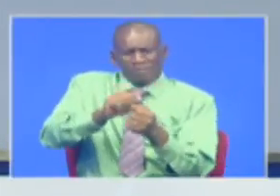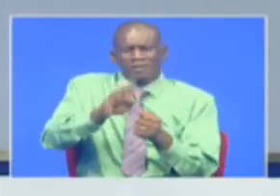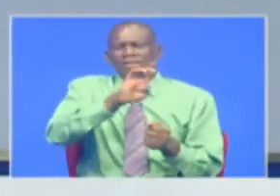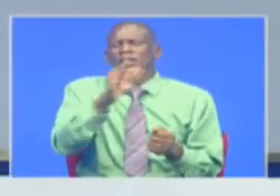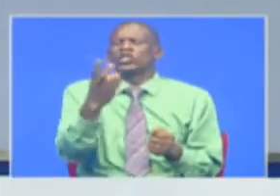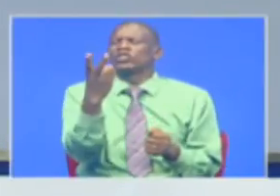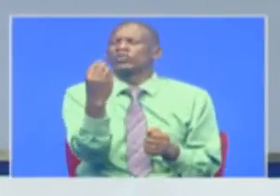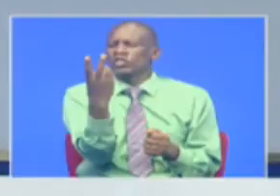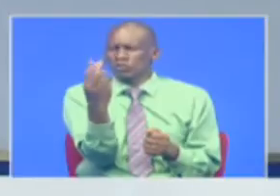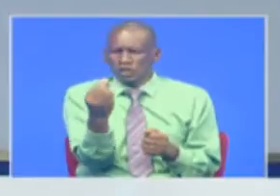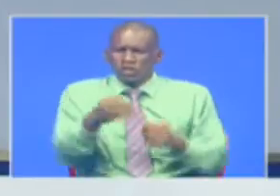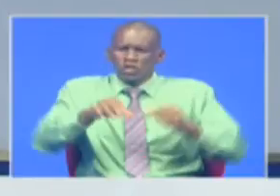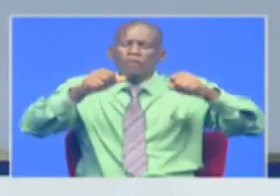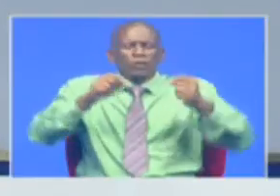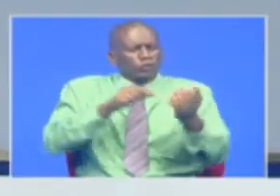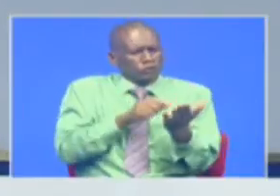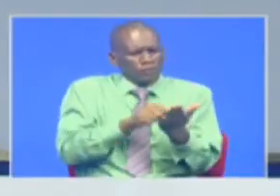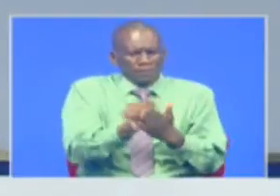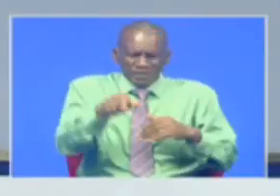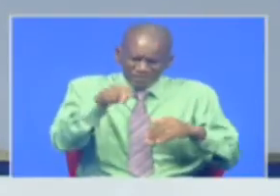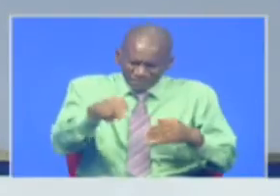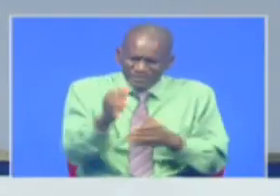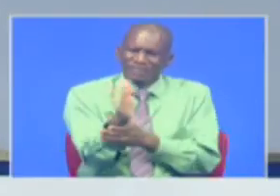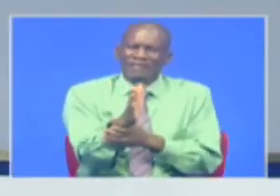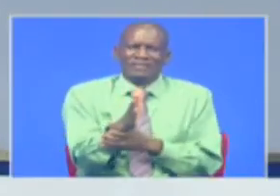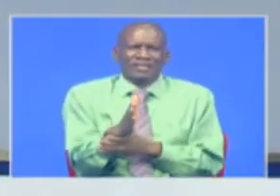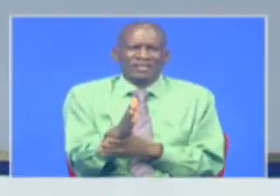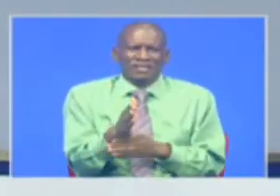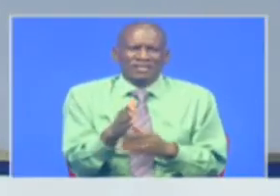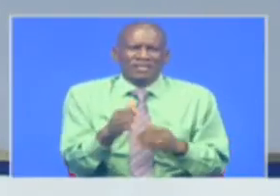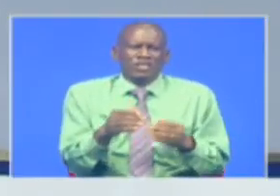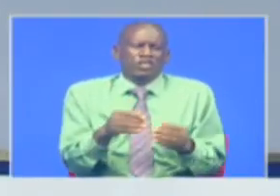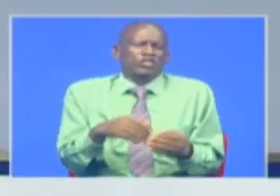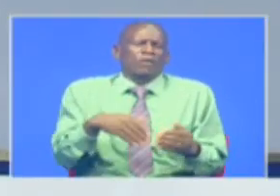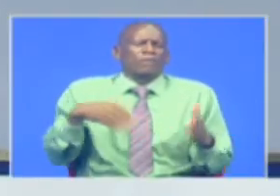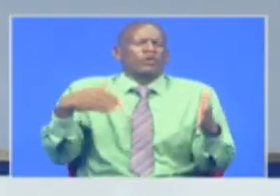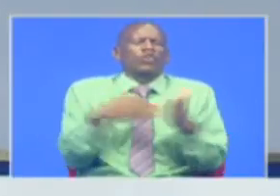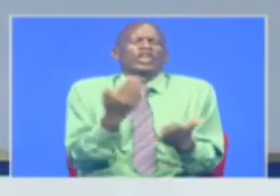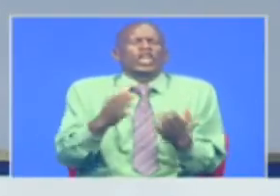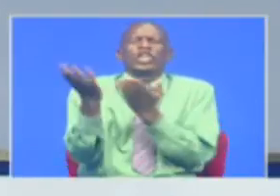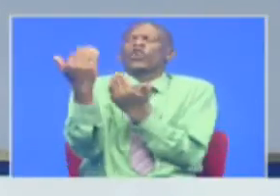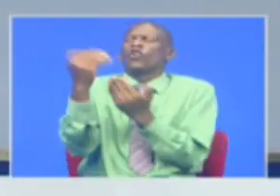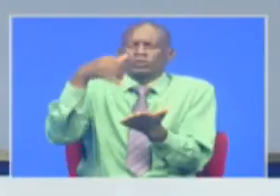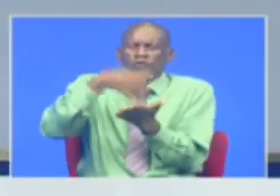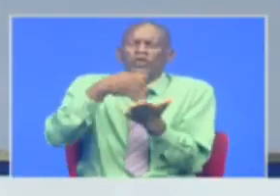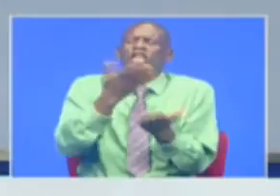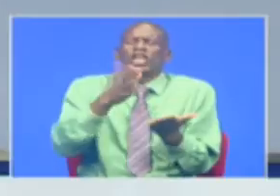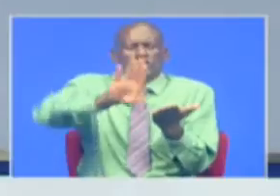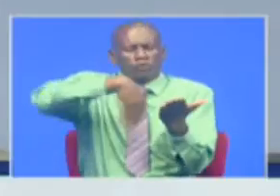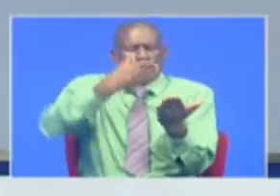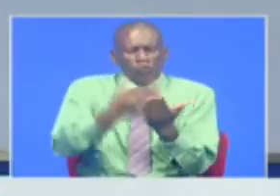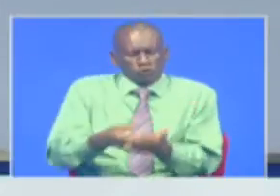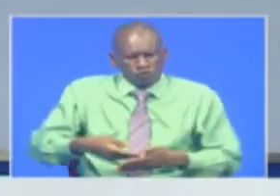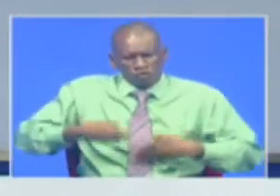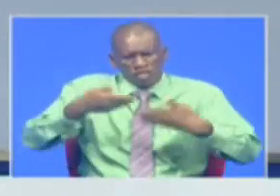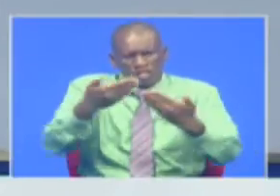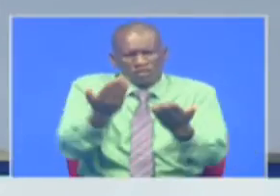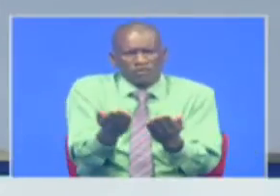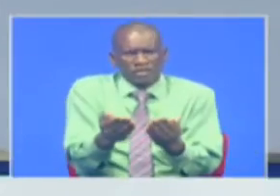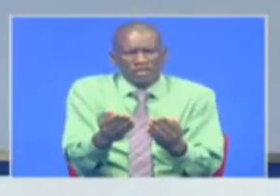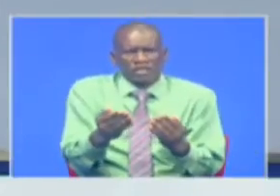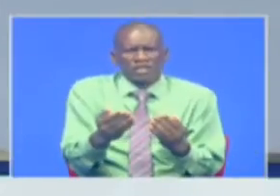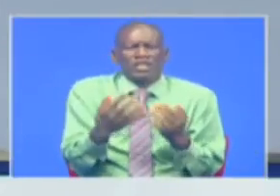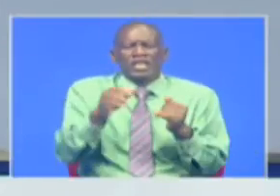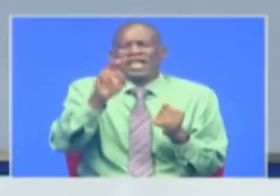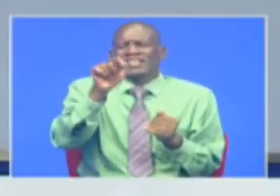2020 will be published this Thursday, dashing any hopes of including any proposals presented so far. NTV